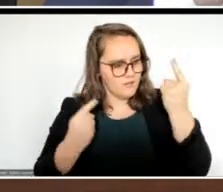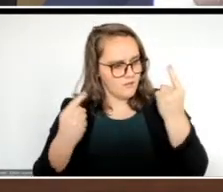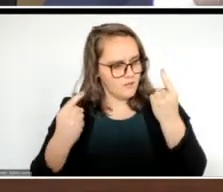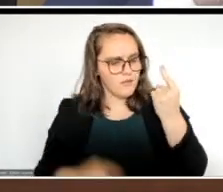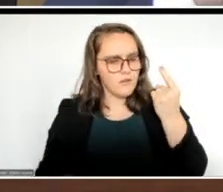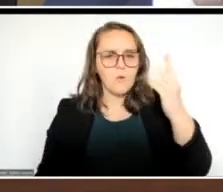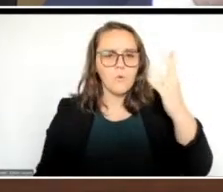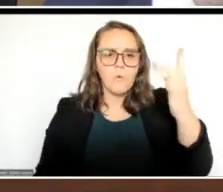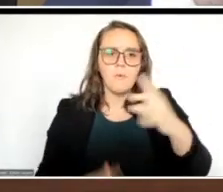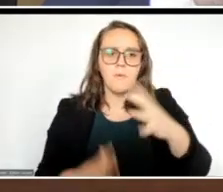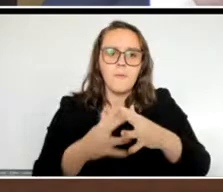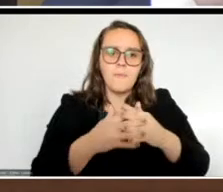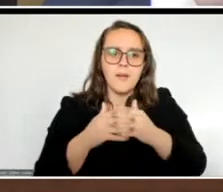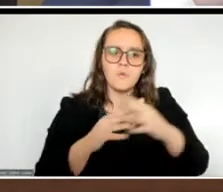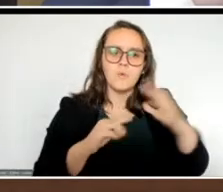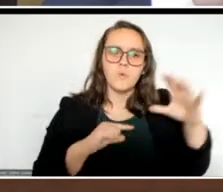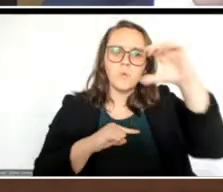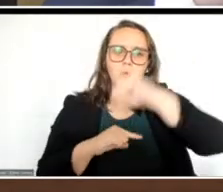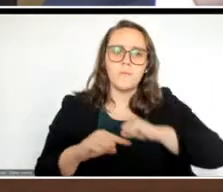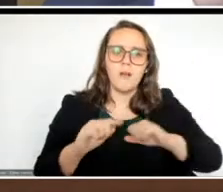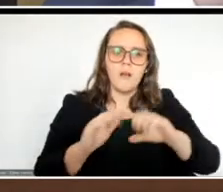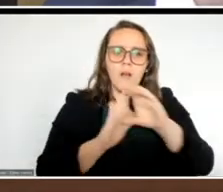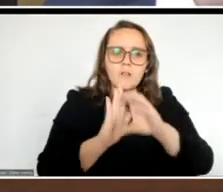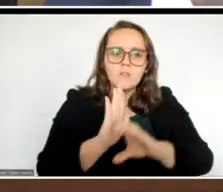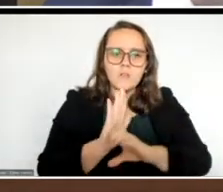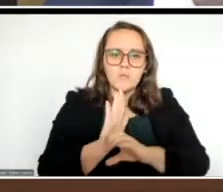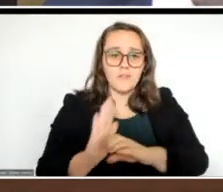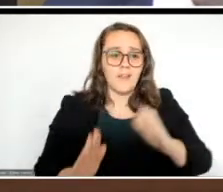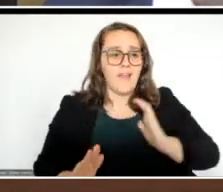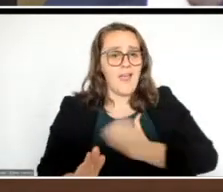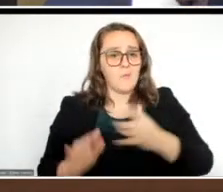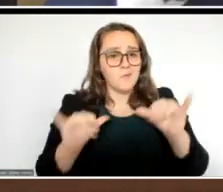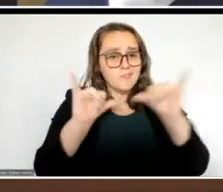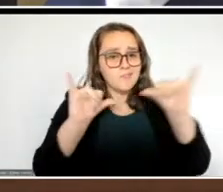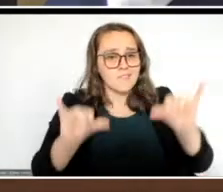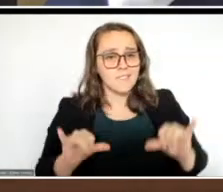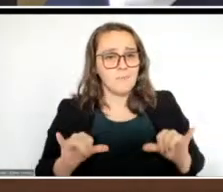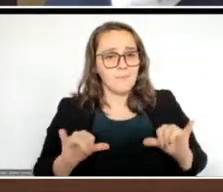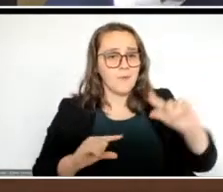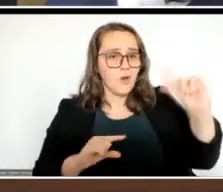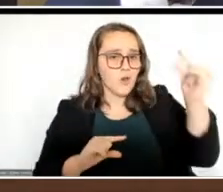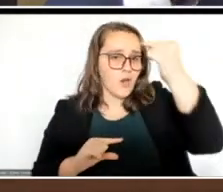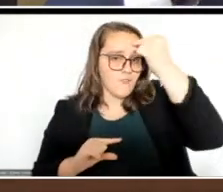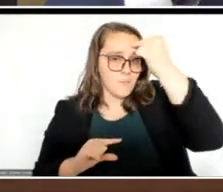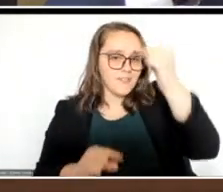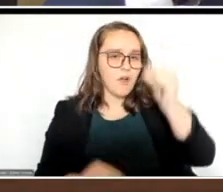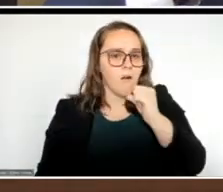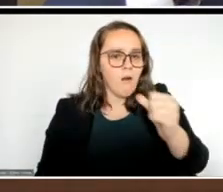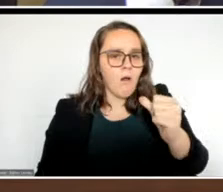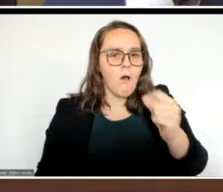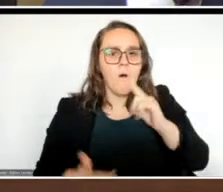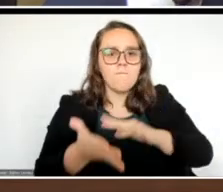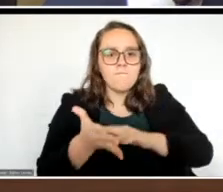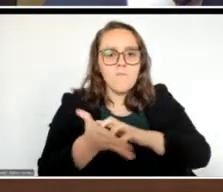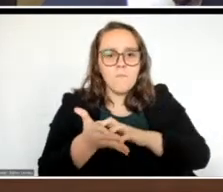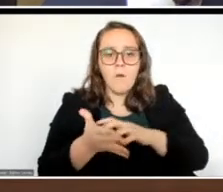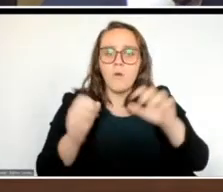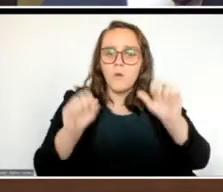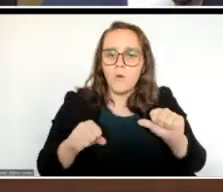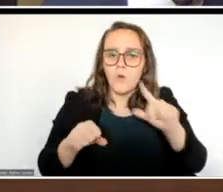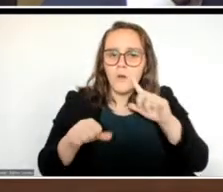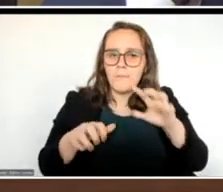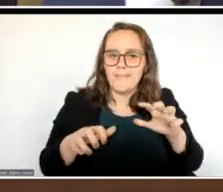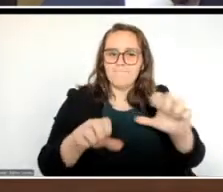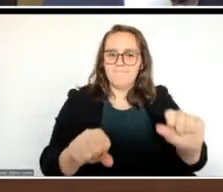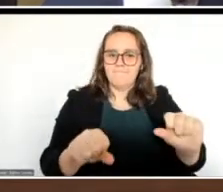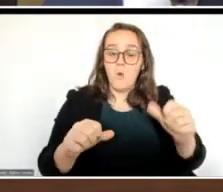that our Constitution and our institutions in our republic are invulnerable to another attack? Why would we assume